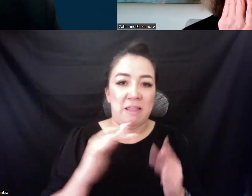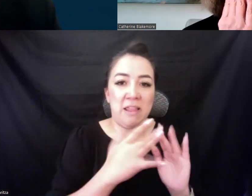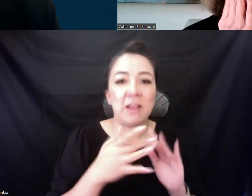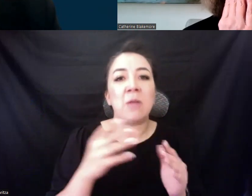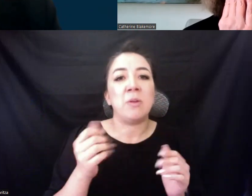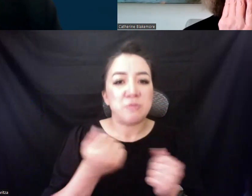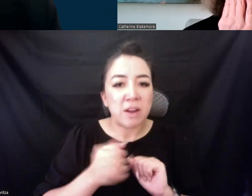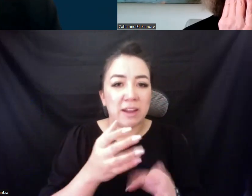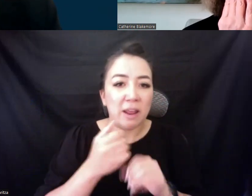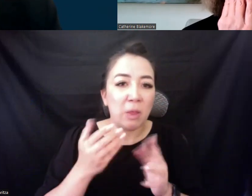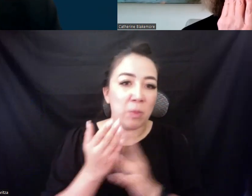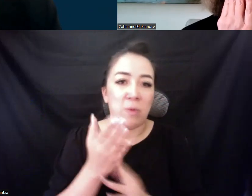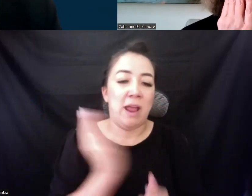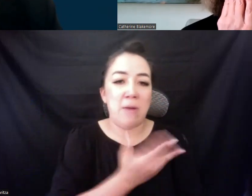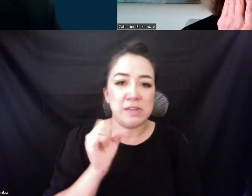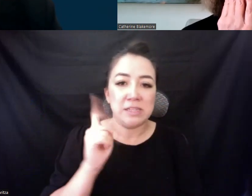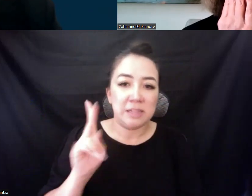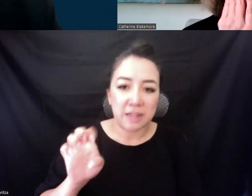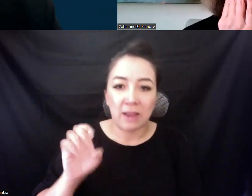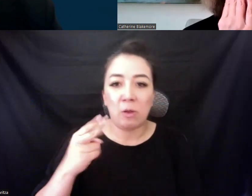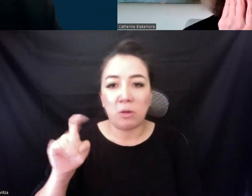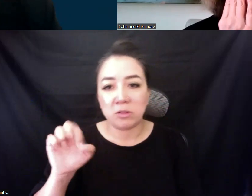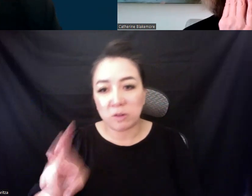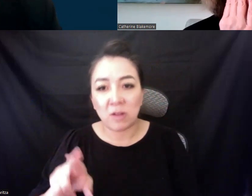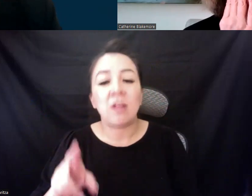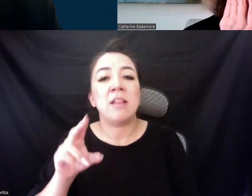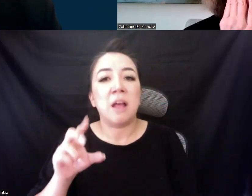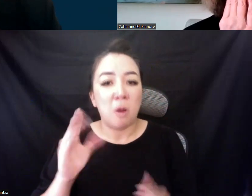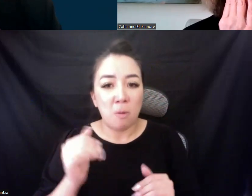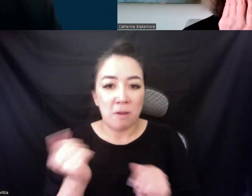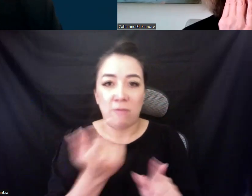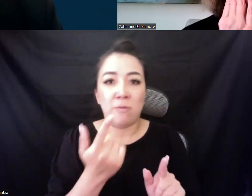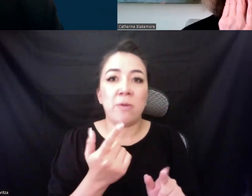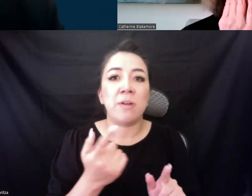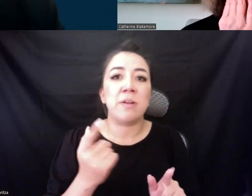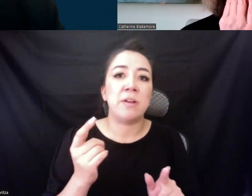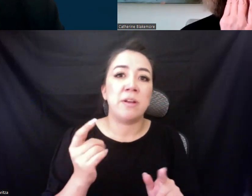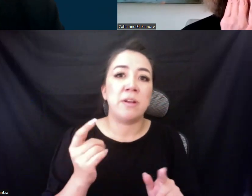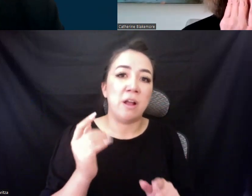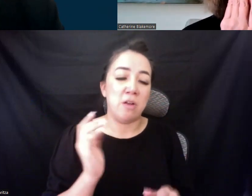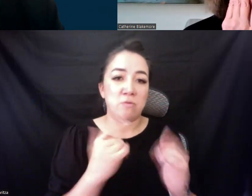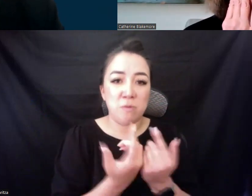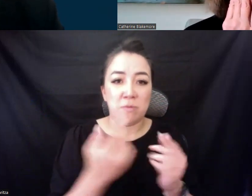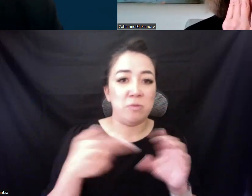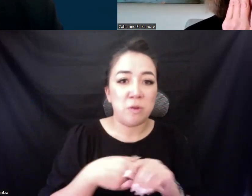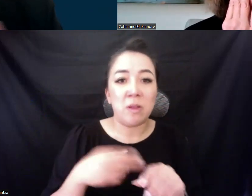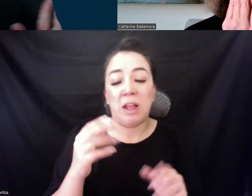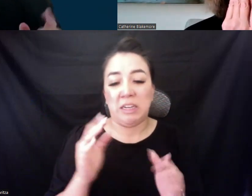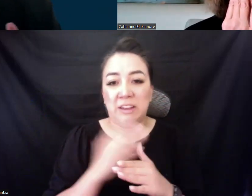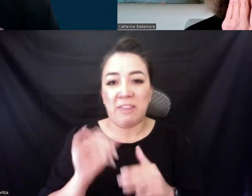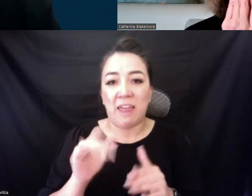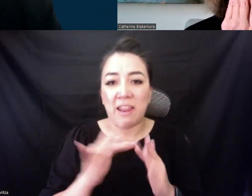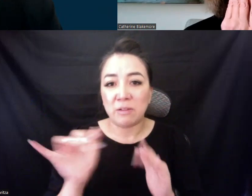through our stakeholder listserv too. So I hope everybody on this group is part of our listserv, and I'll share that link too to make sure everyone